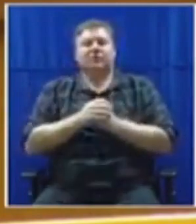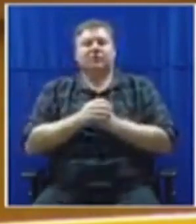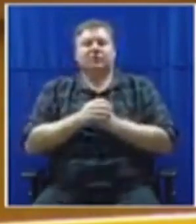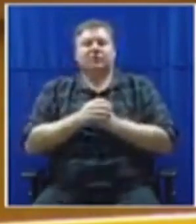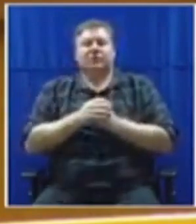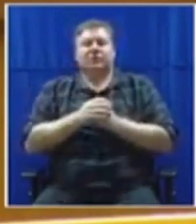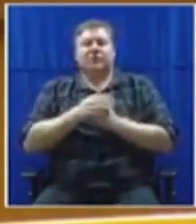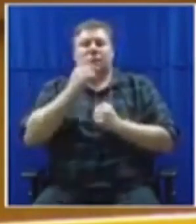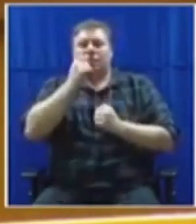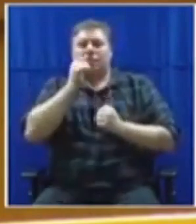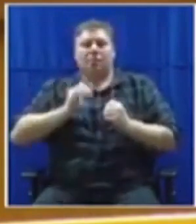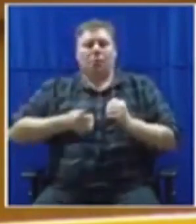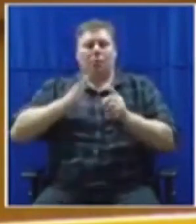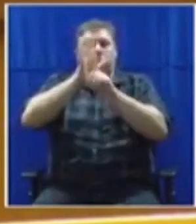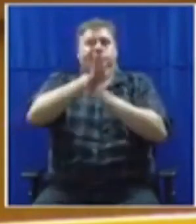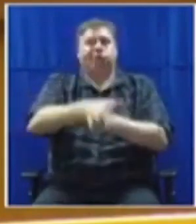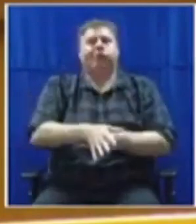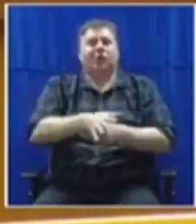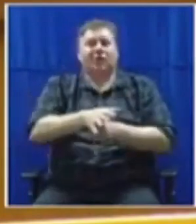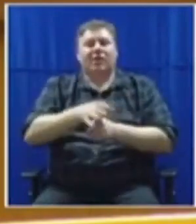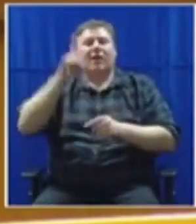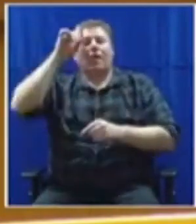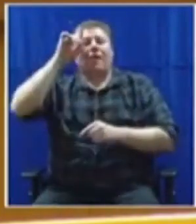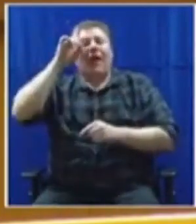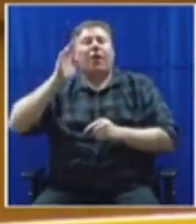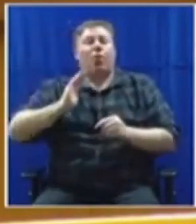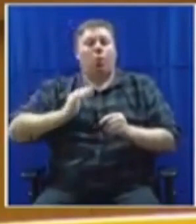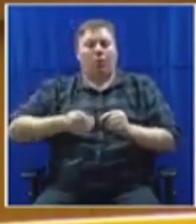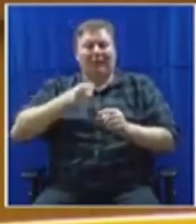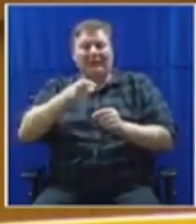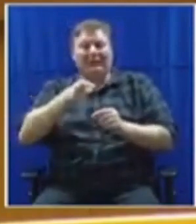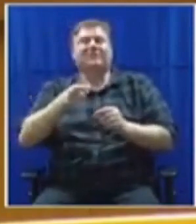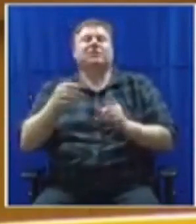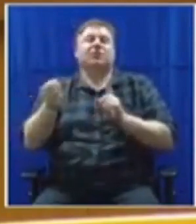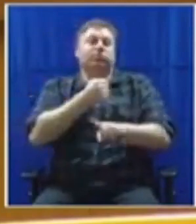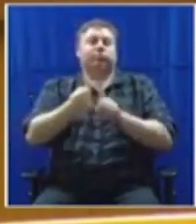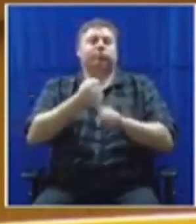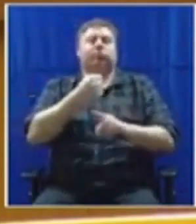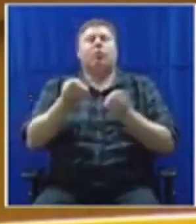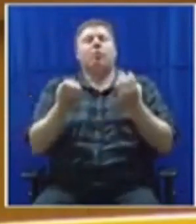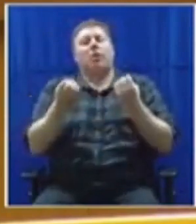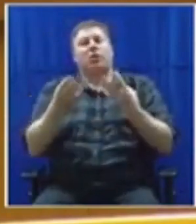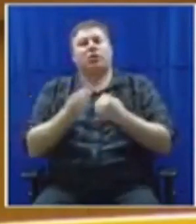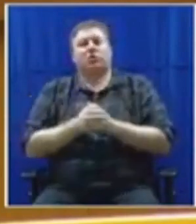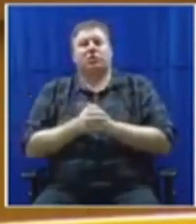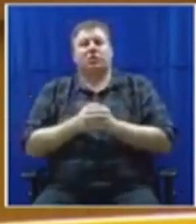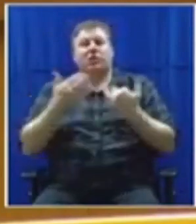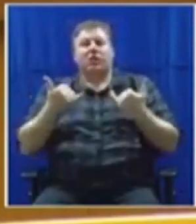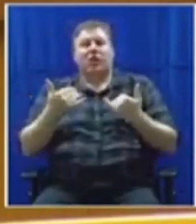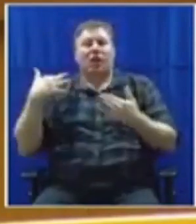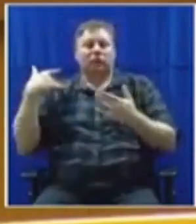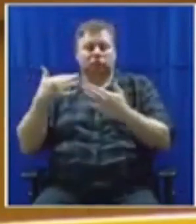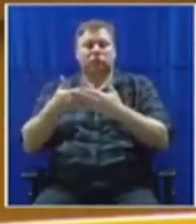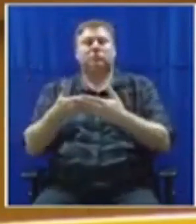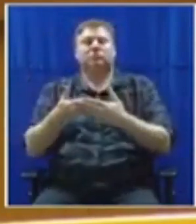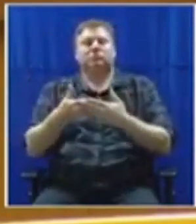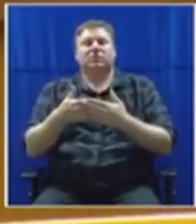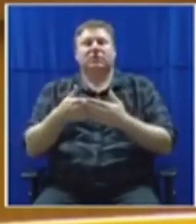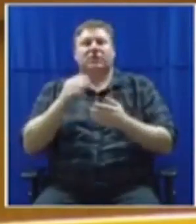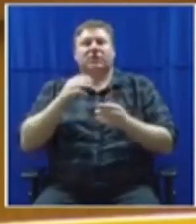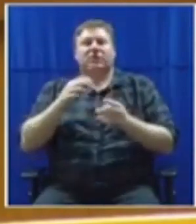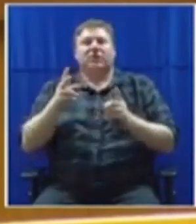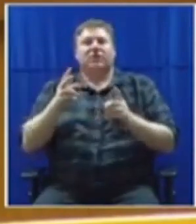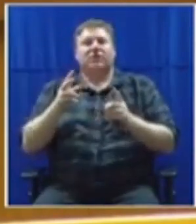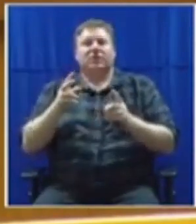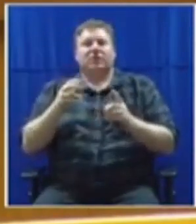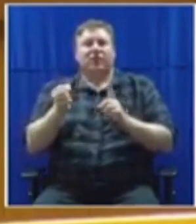is Black women who suffer the most from gender-based violence. Up to now, intervention for dealing with violence against women